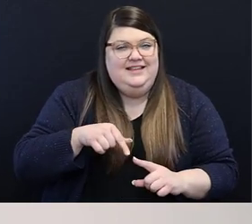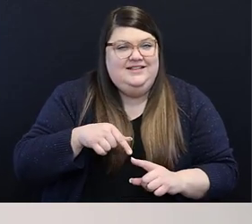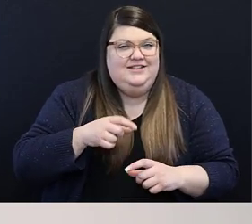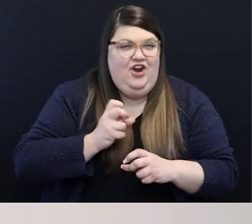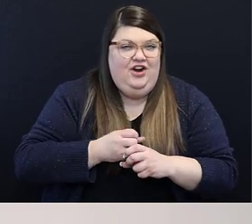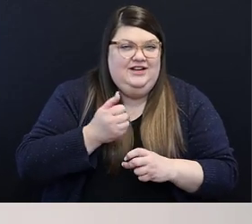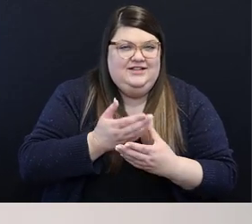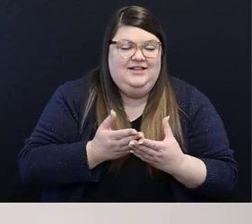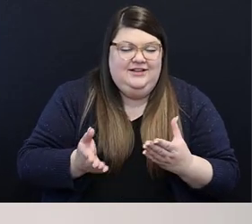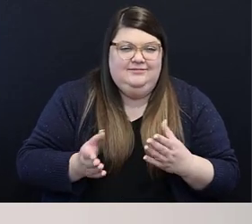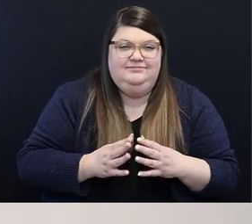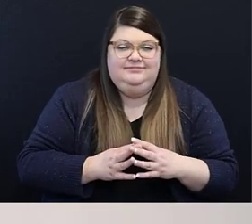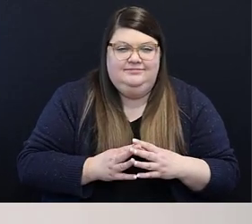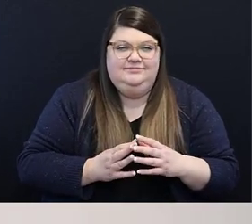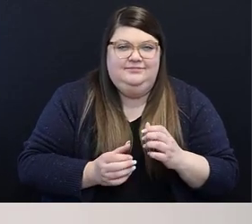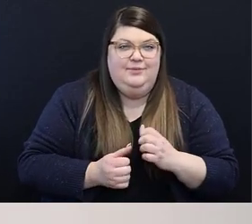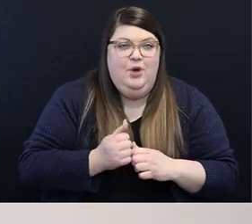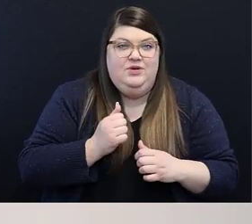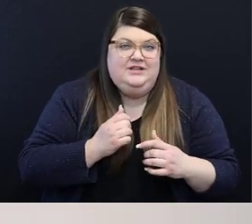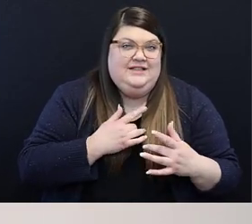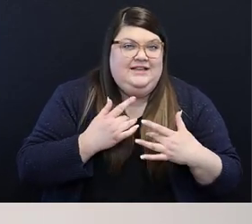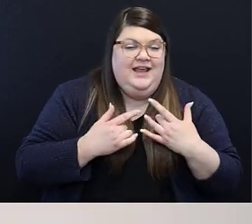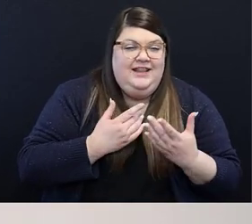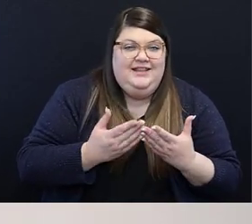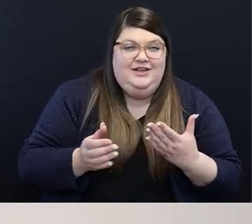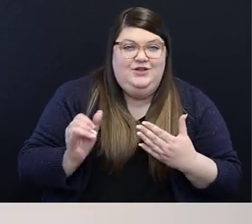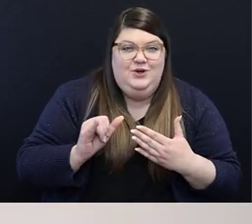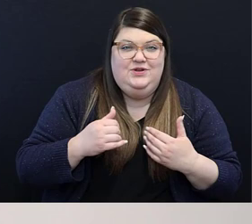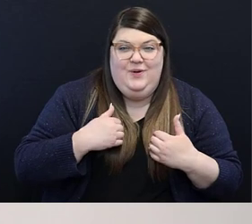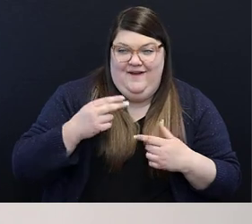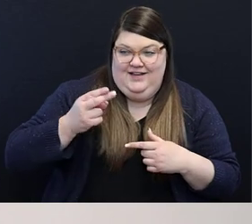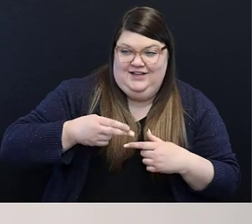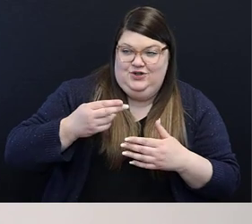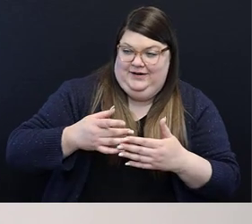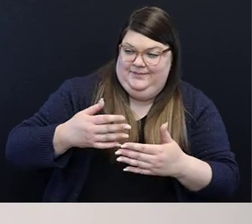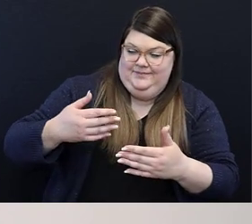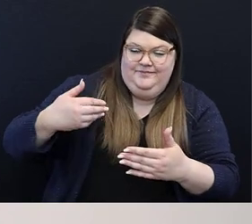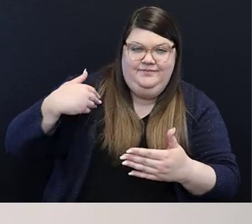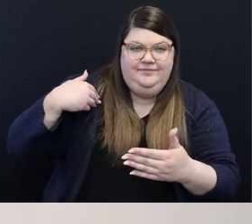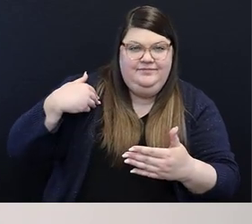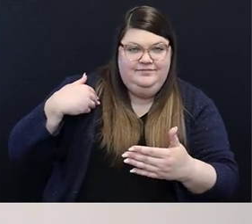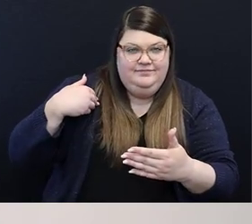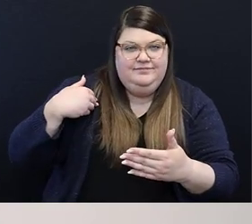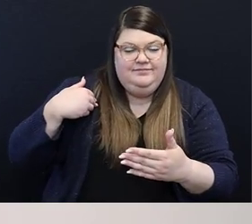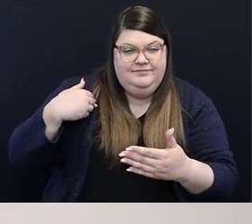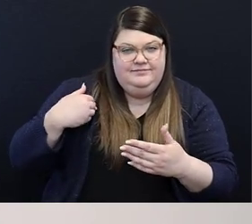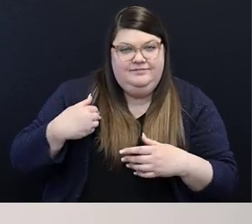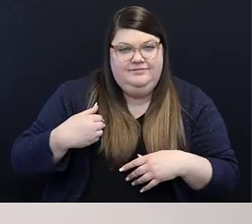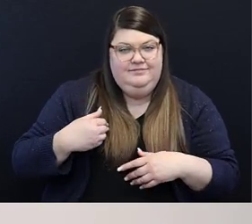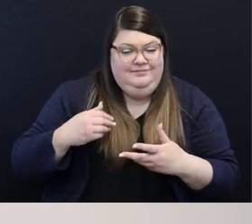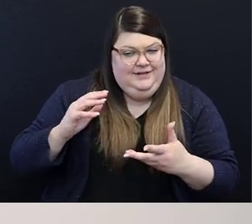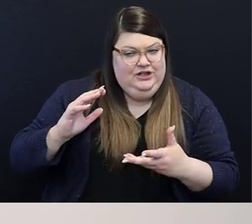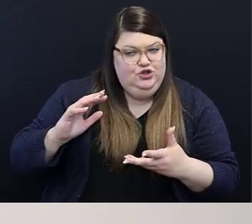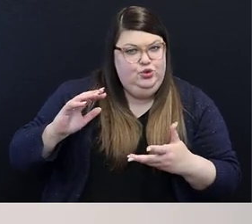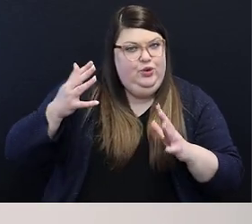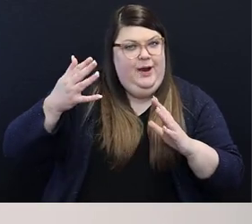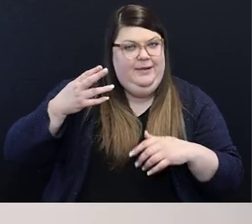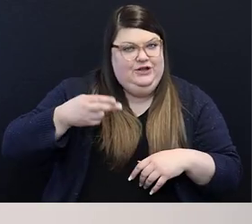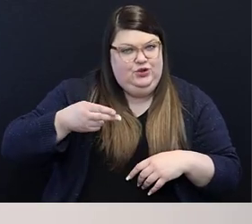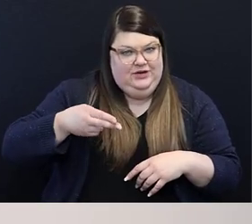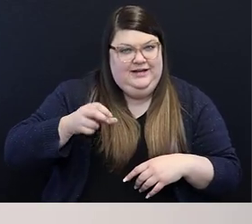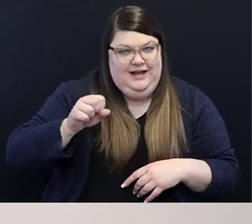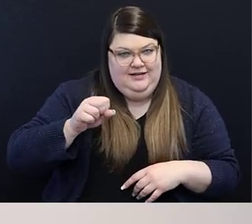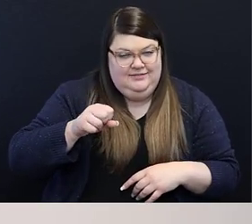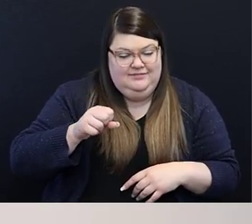The hardest thing and the most exciting thing is to have this history, and it's a screwed up history.